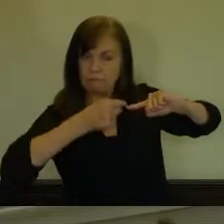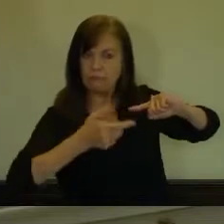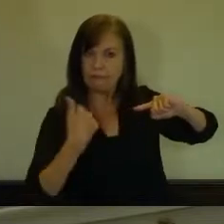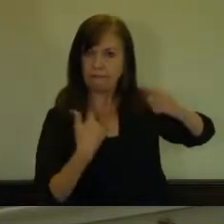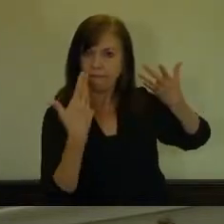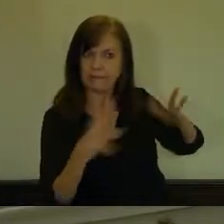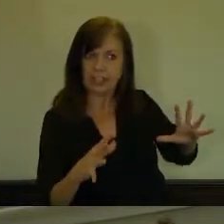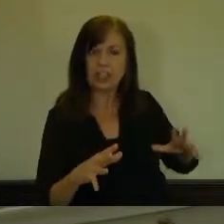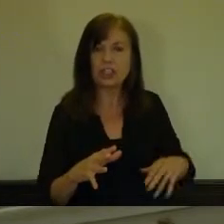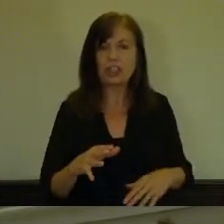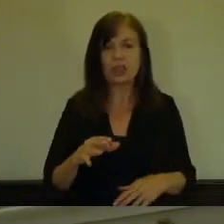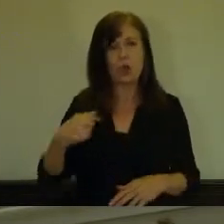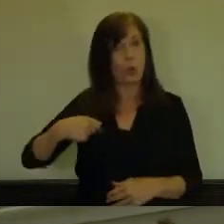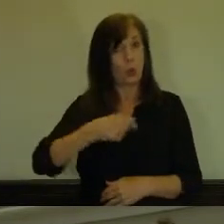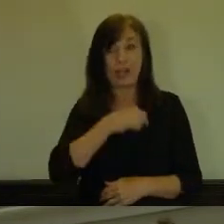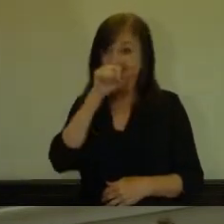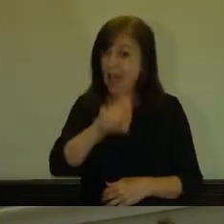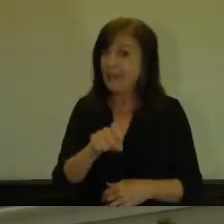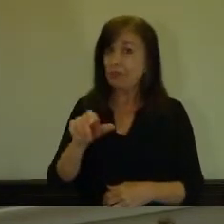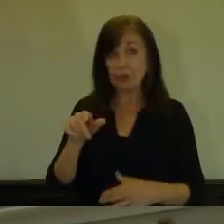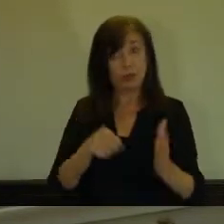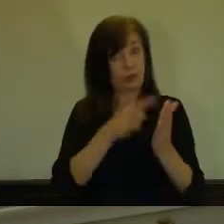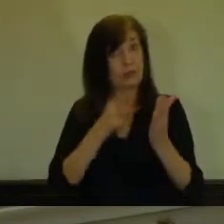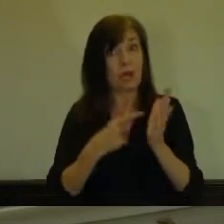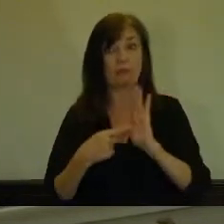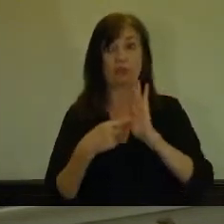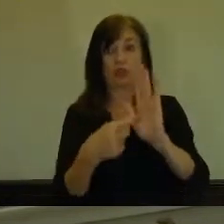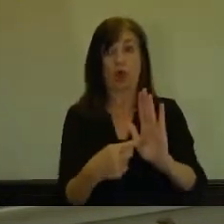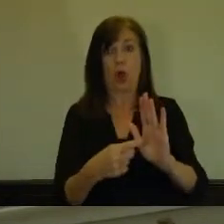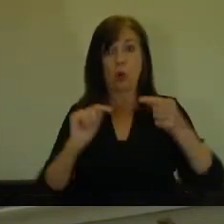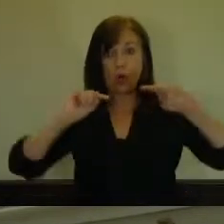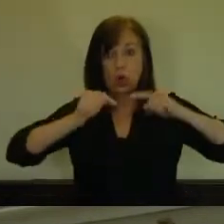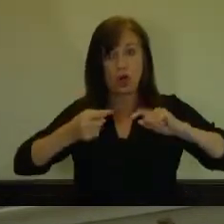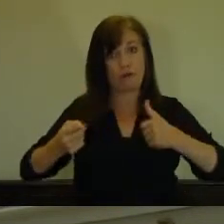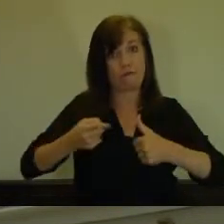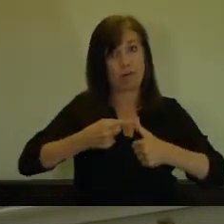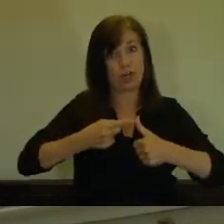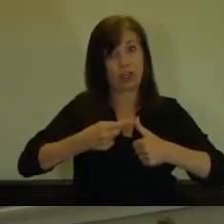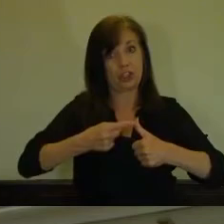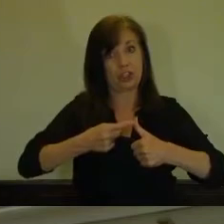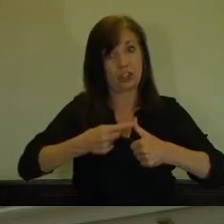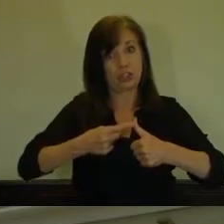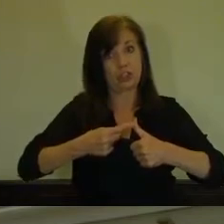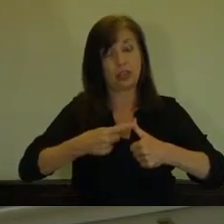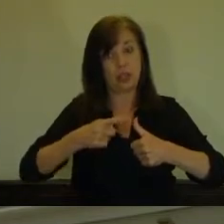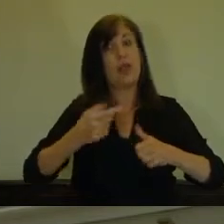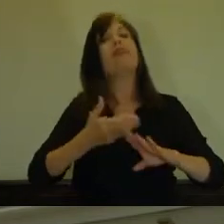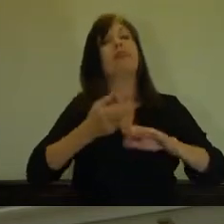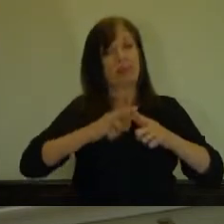did, like he called them to look on before we are compelled to do the work.